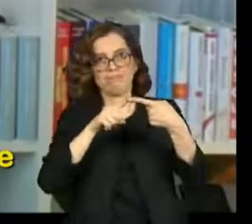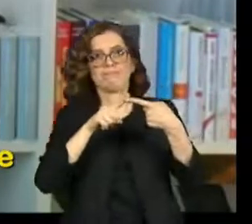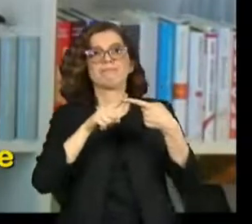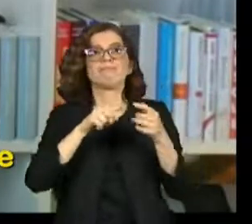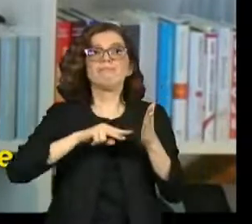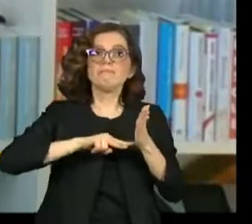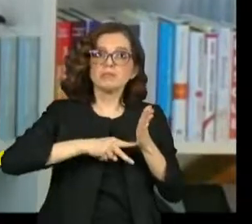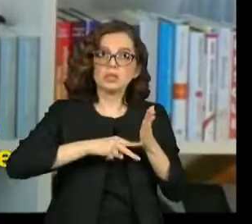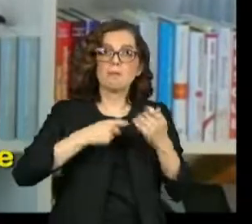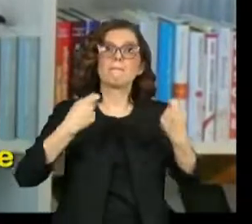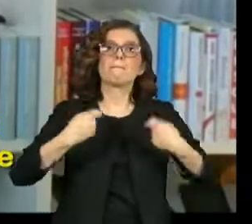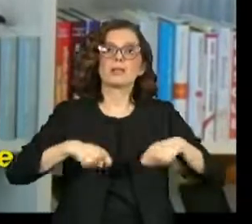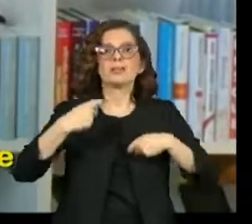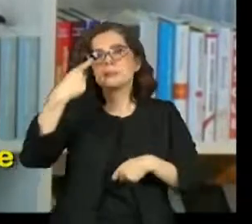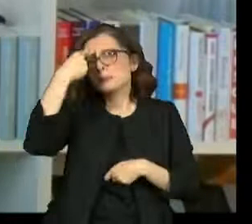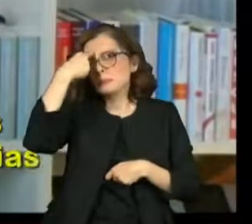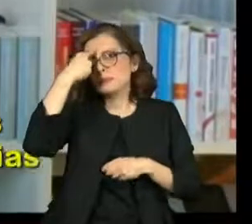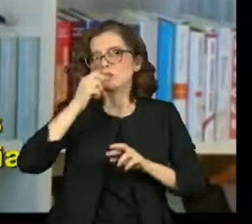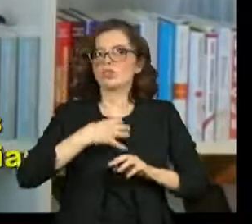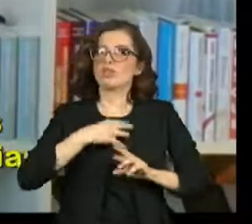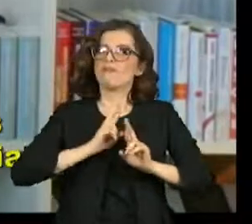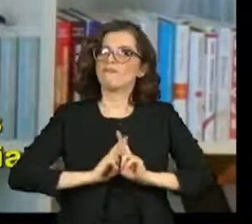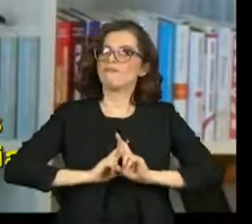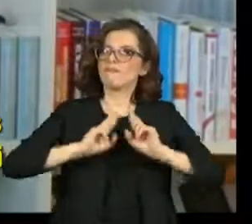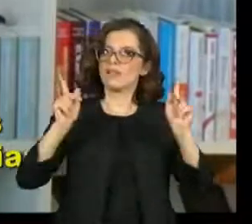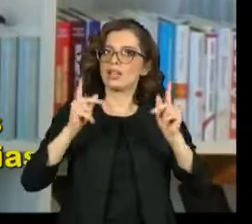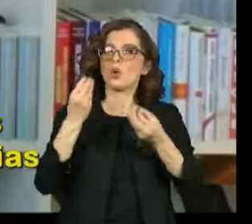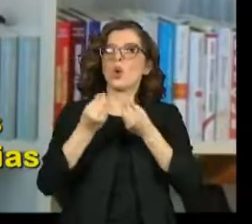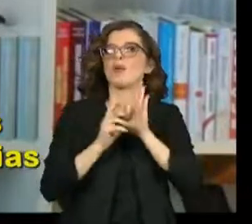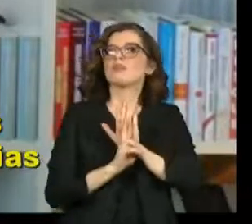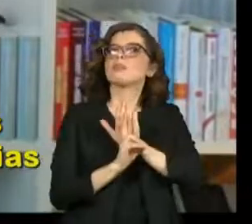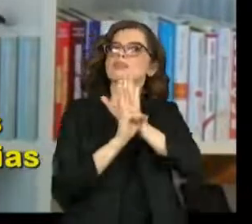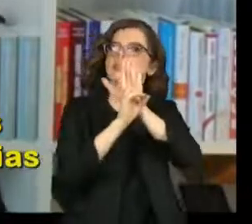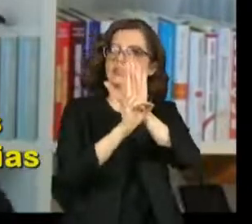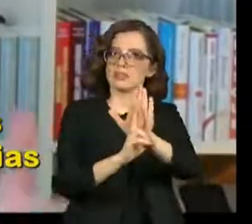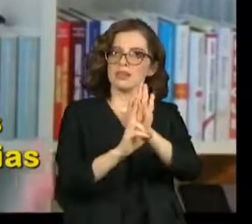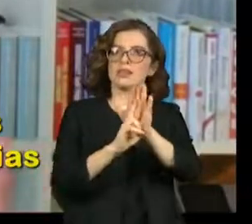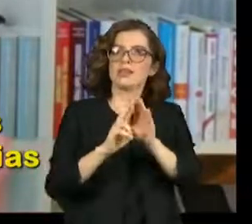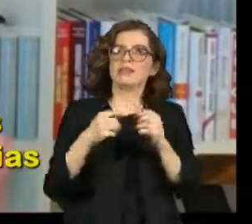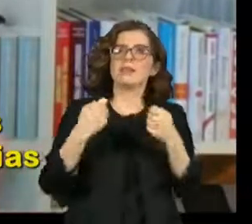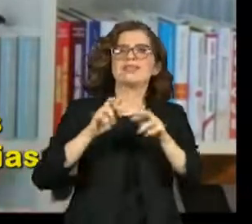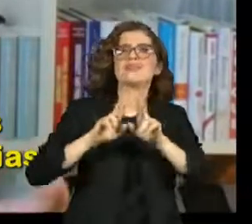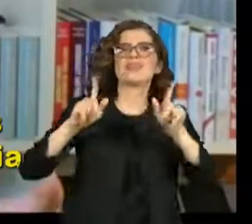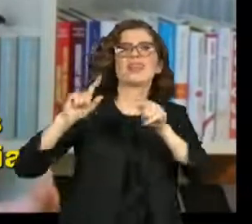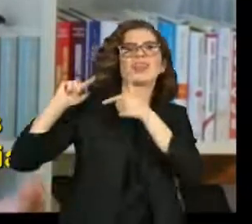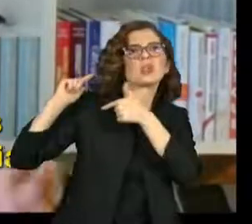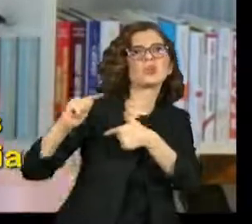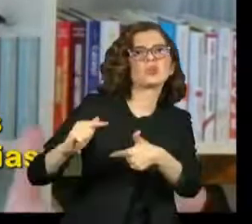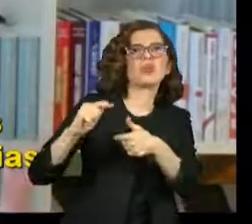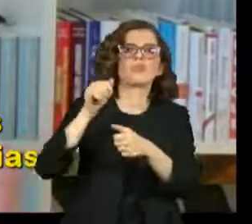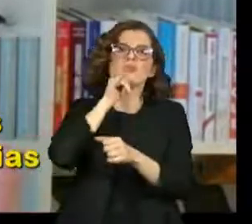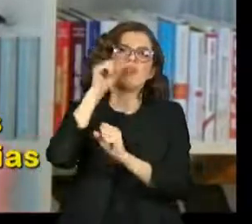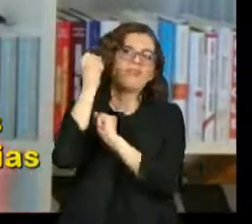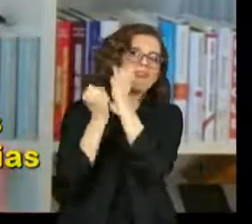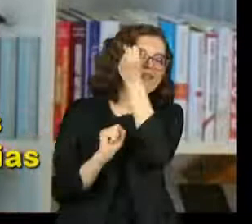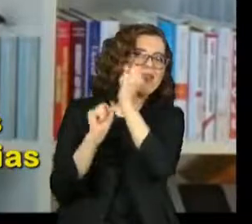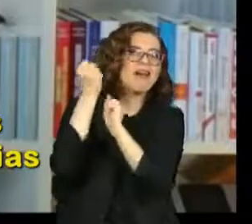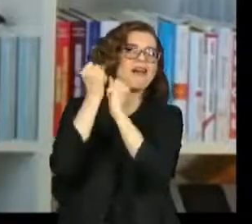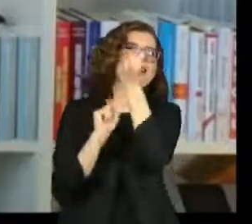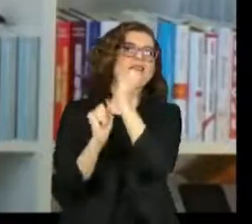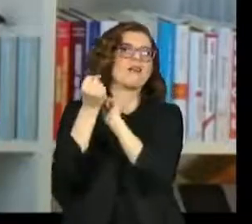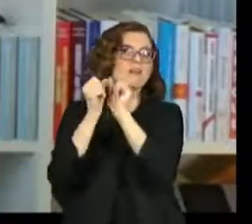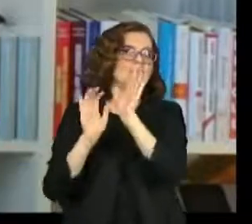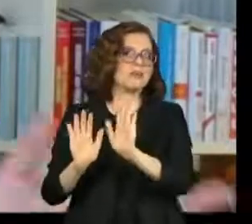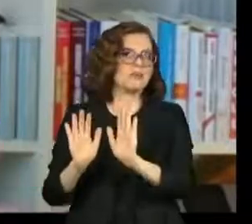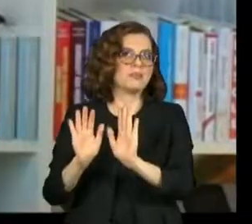need to think a bit differently about who they represent because they were traditionally in manufacturing facilities.